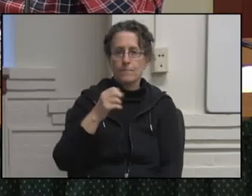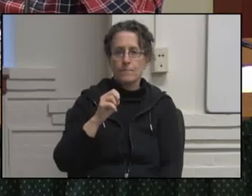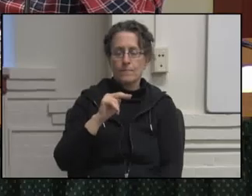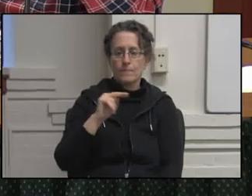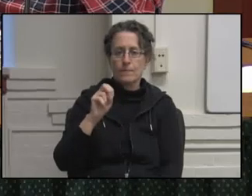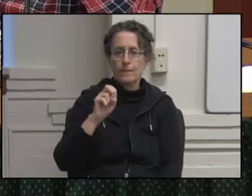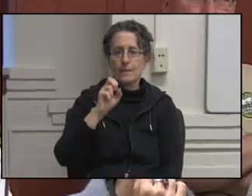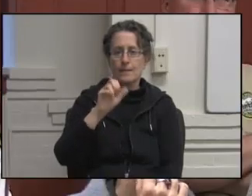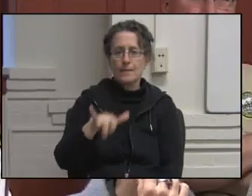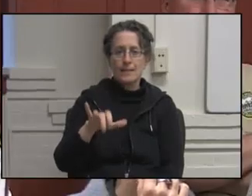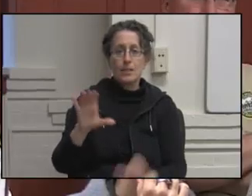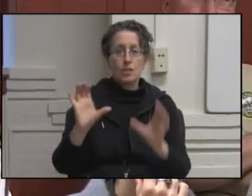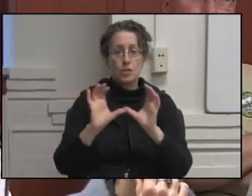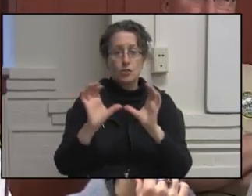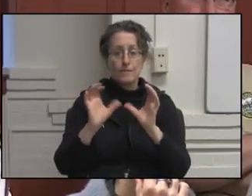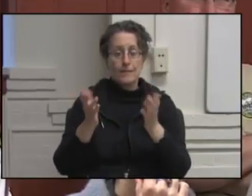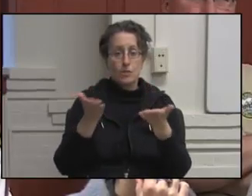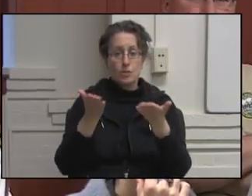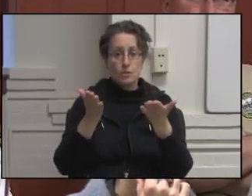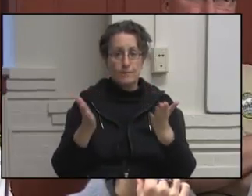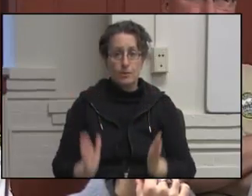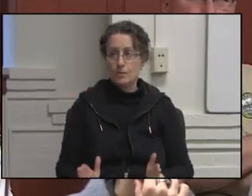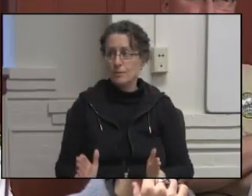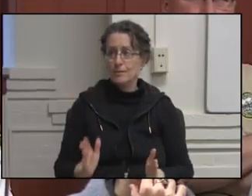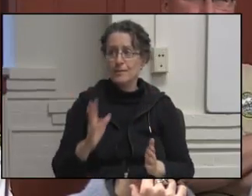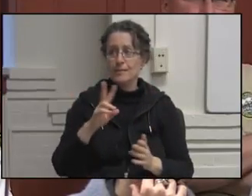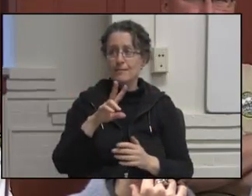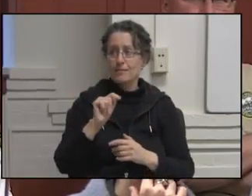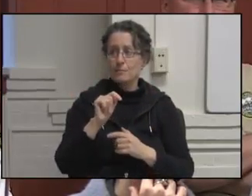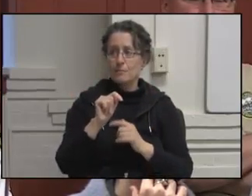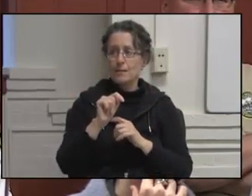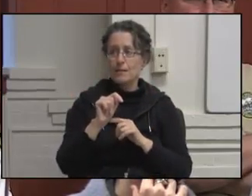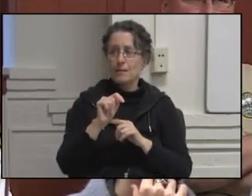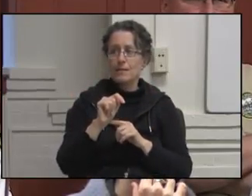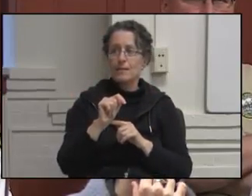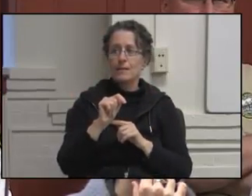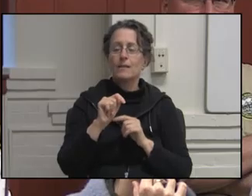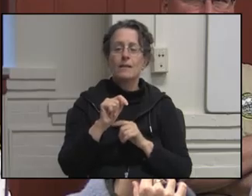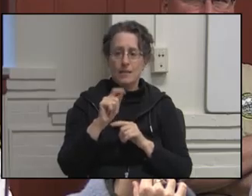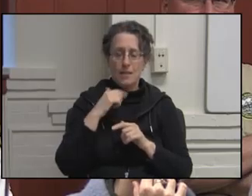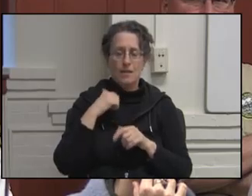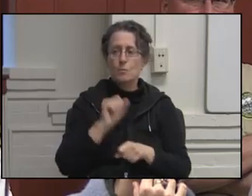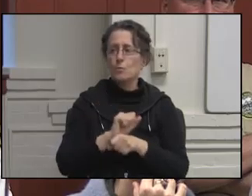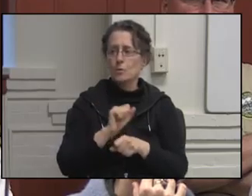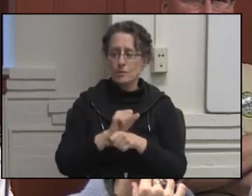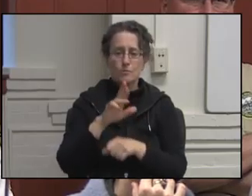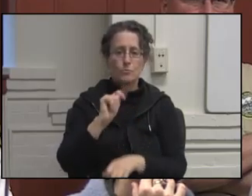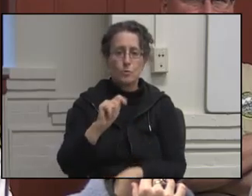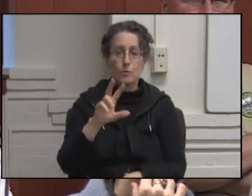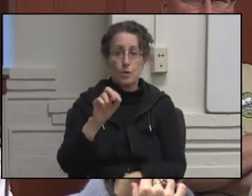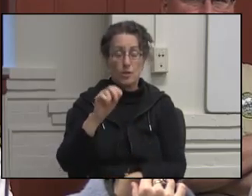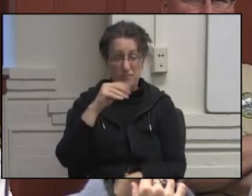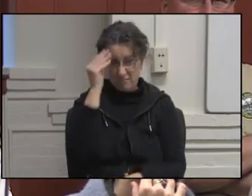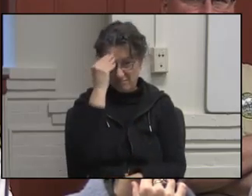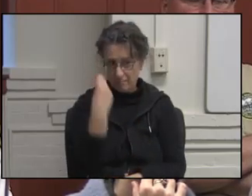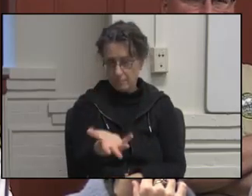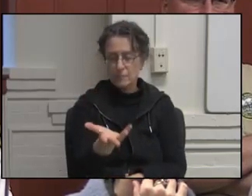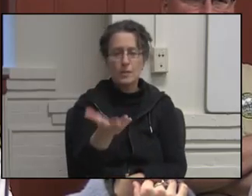Certified server in Vermont. I work at the Distillery on Route 30. Just as an interesting little trivia note, your standard liquor